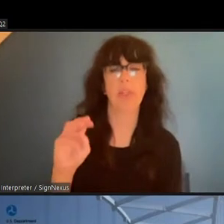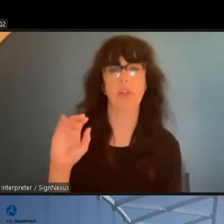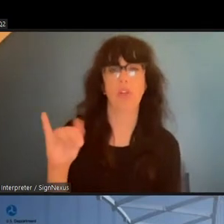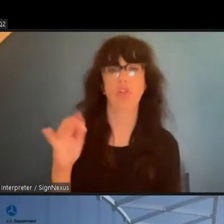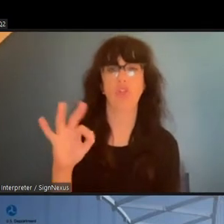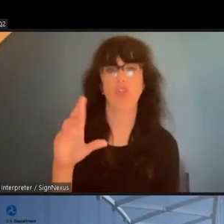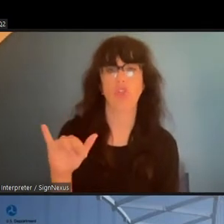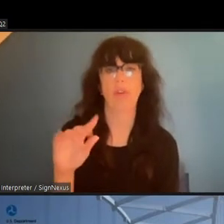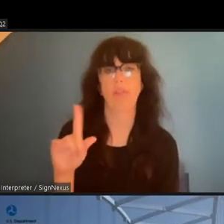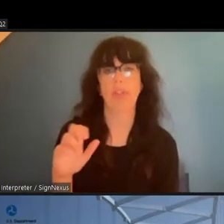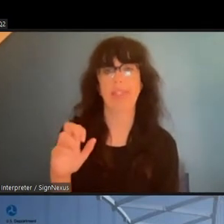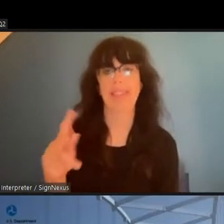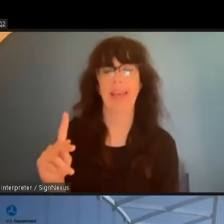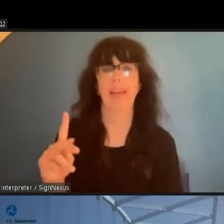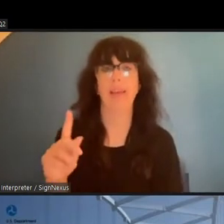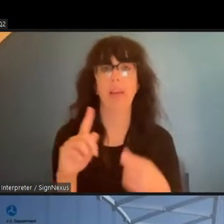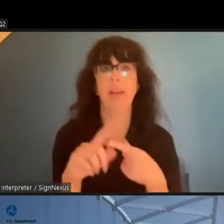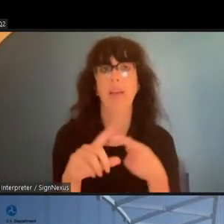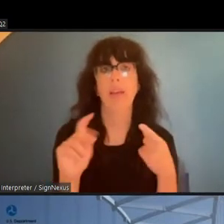samiko ito